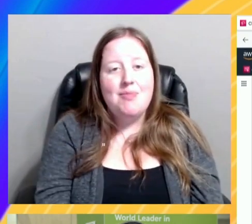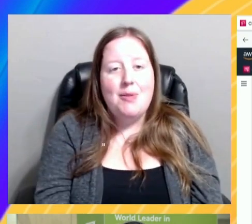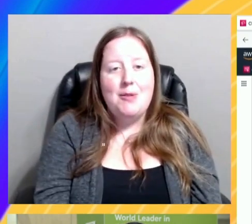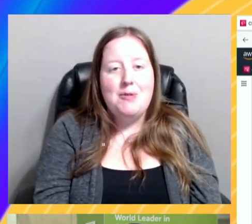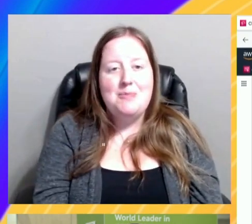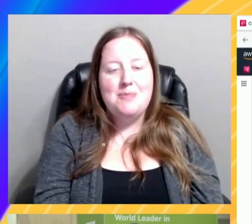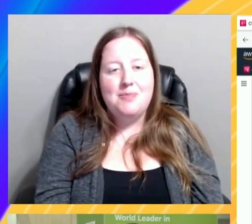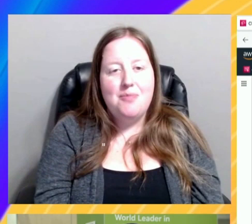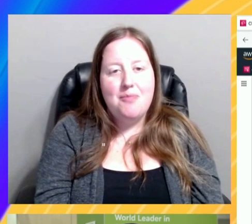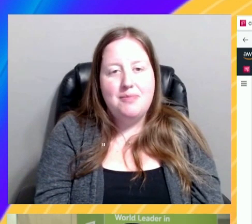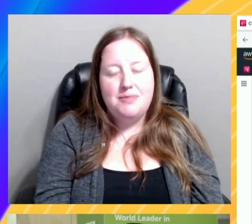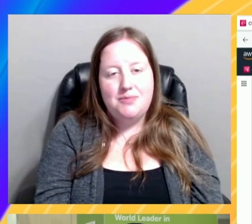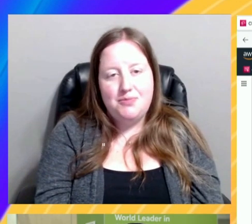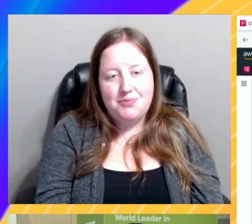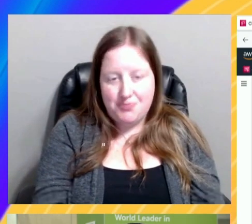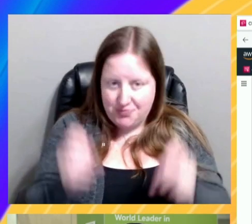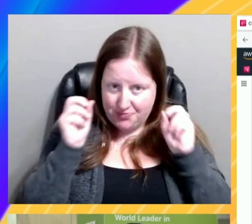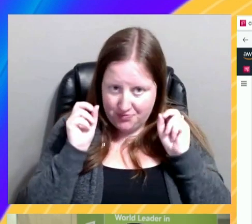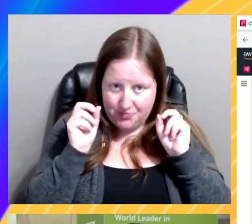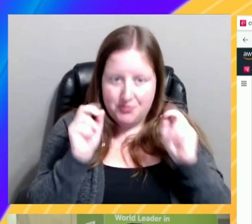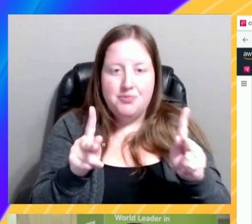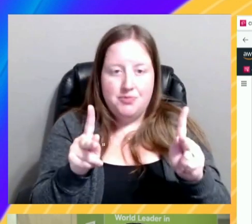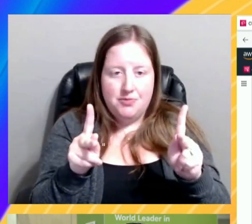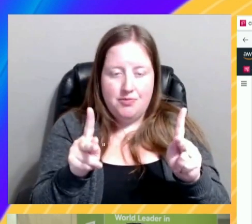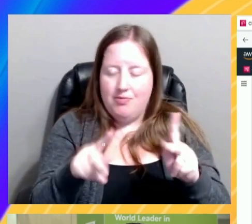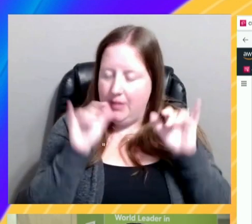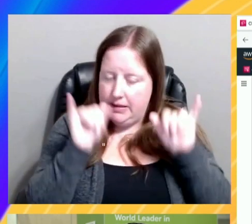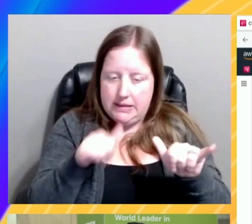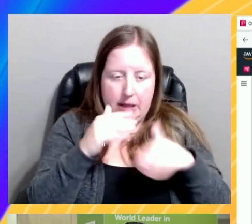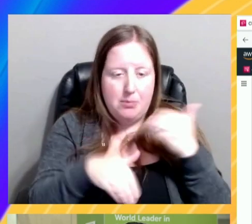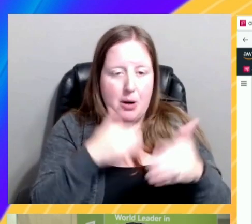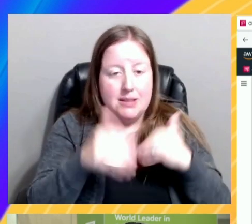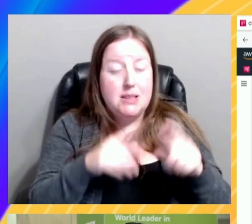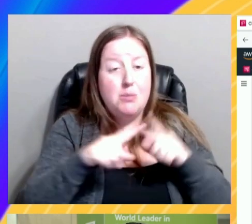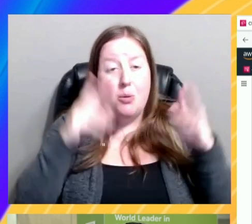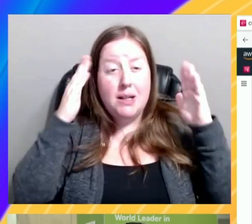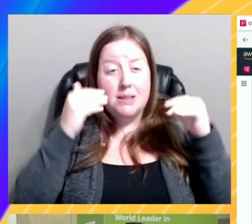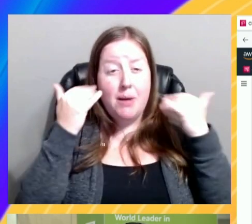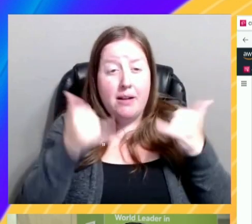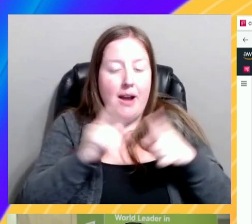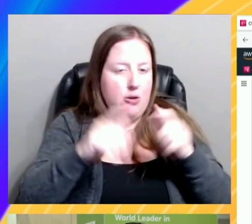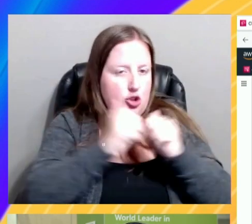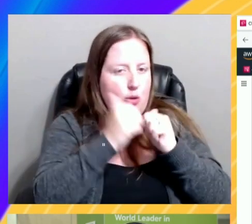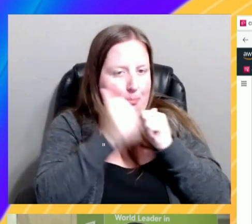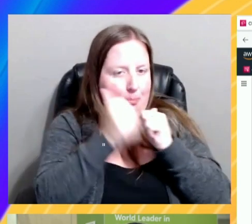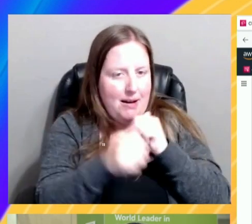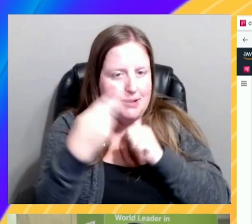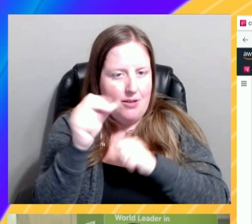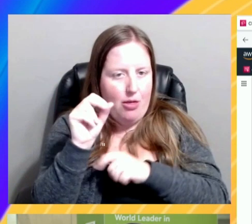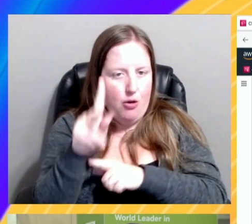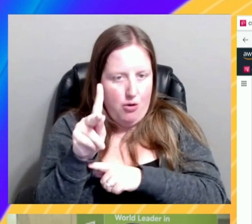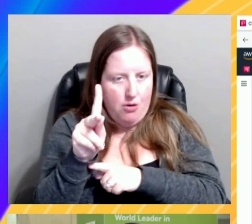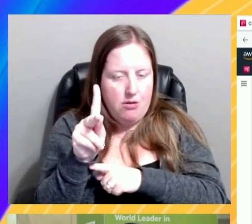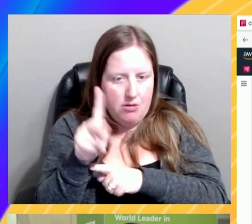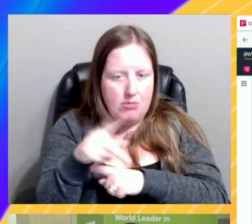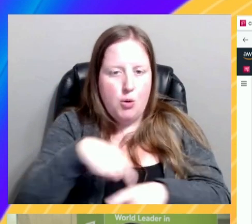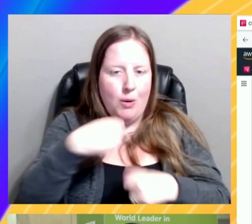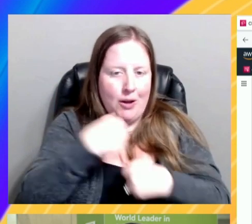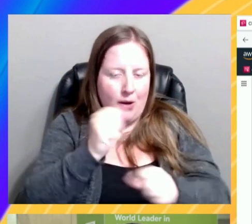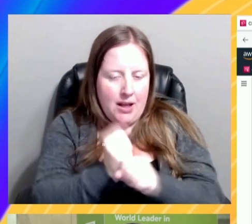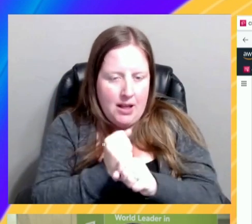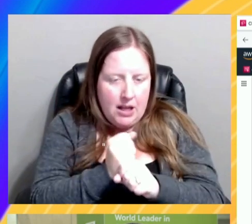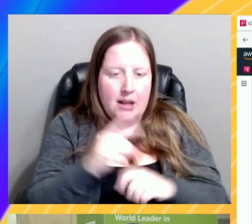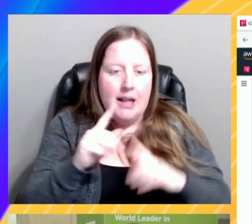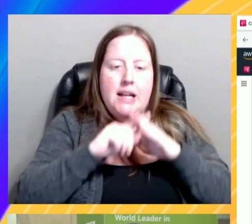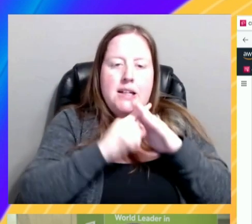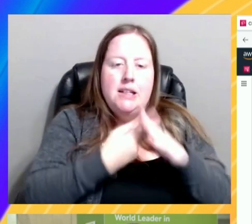All right. So this is going to do the same process, but we should expect it now to pass the custom hook that we created and start creating the